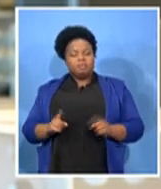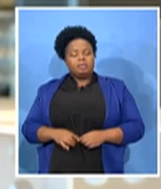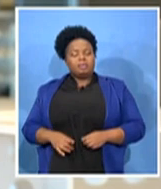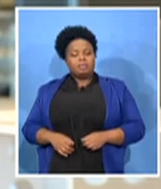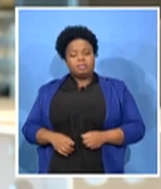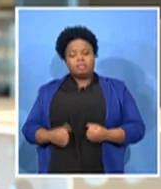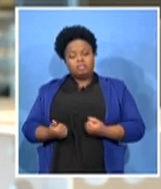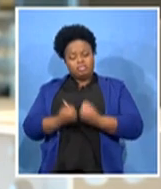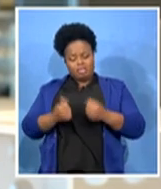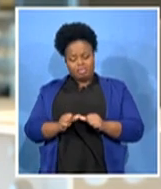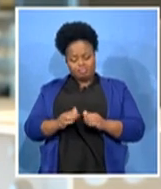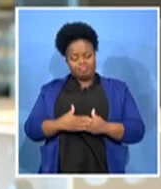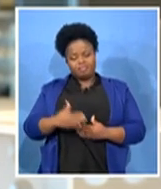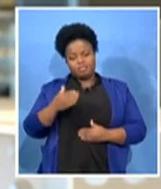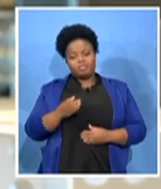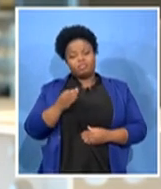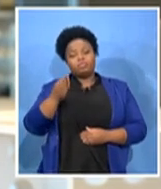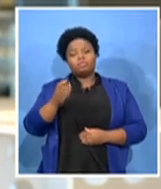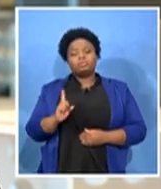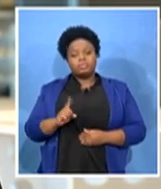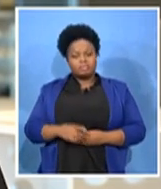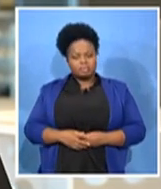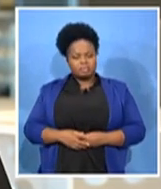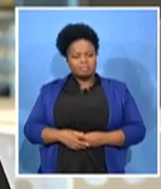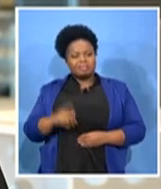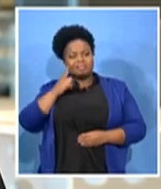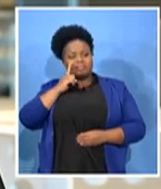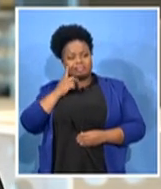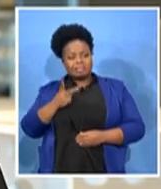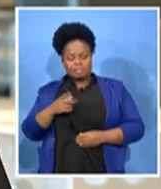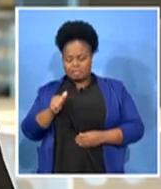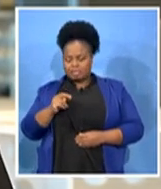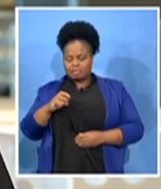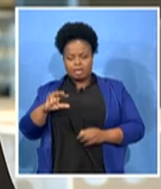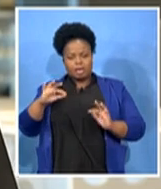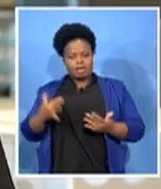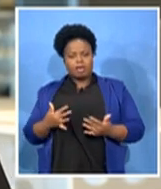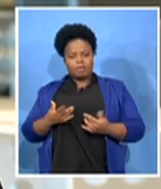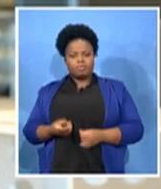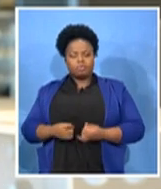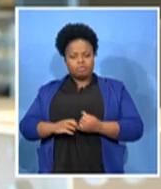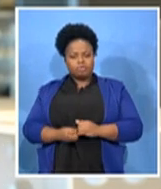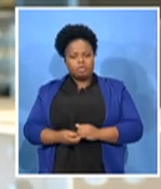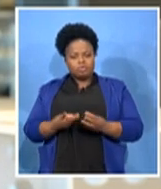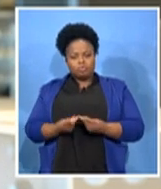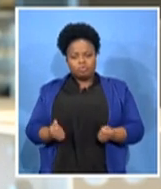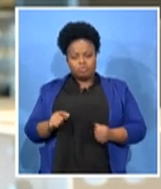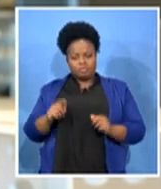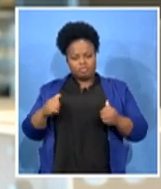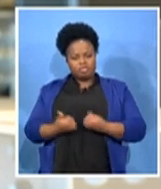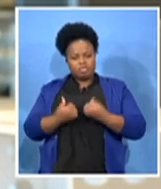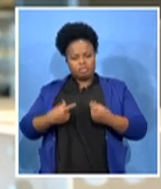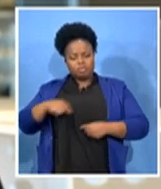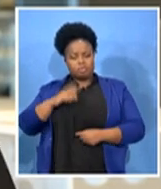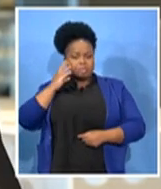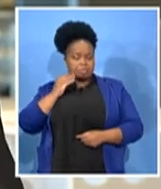is how will the ANC respond to these current challenges. Interestingly, you and I, on this day